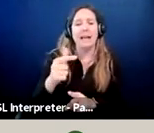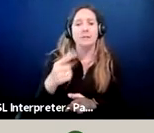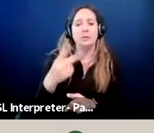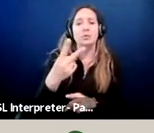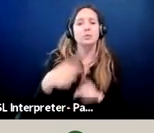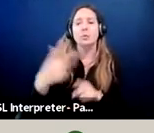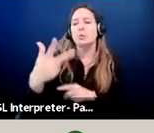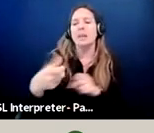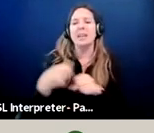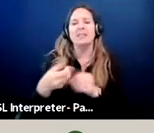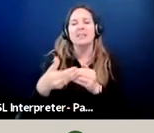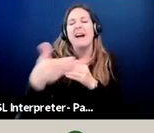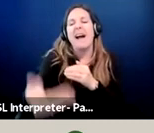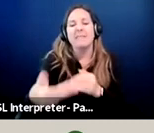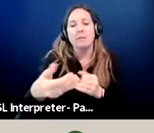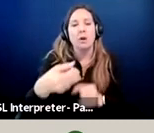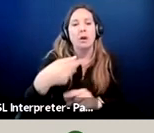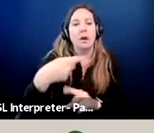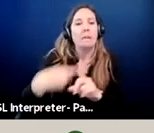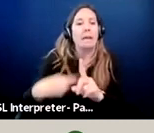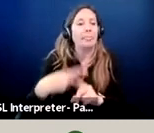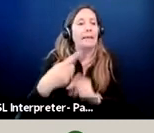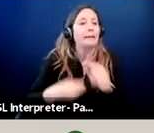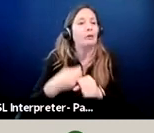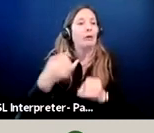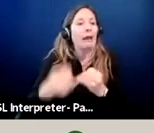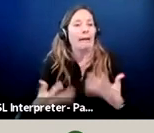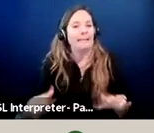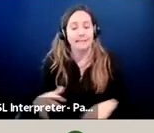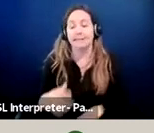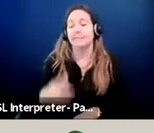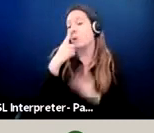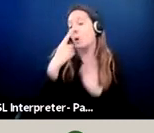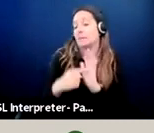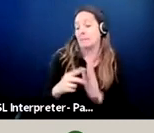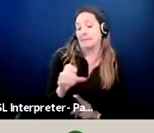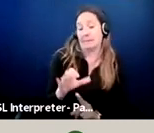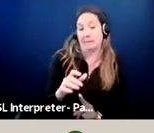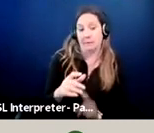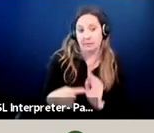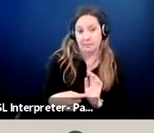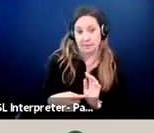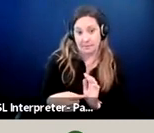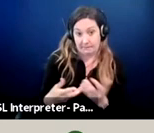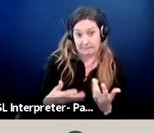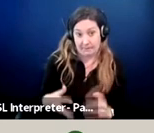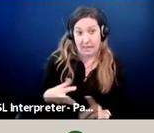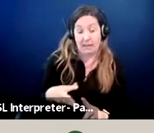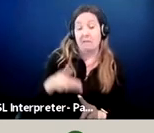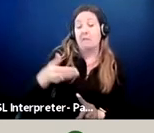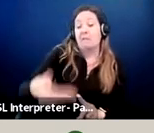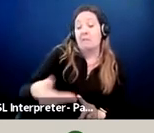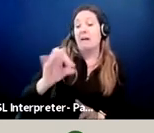No one ever files their tax on the day their month ends. So if we use December, an example, and you ended up filing your application in